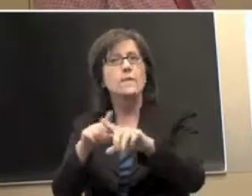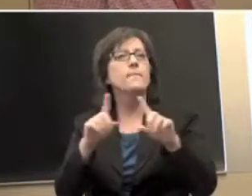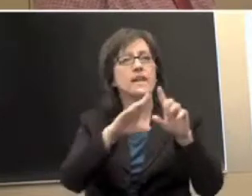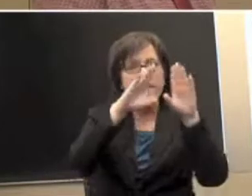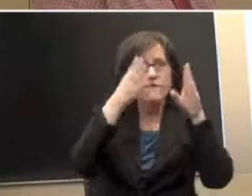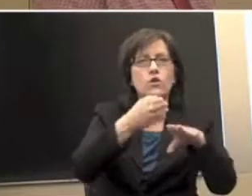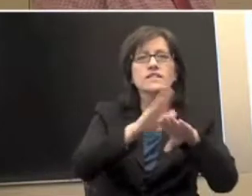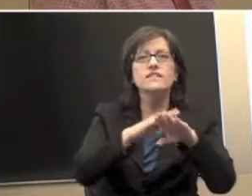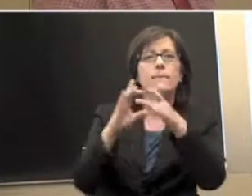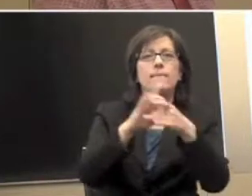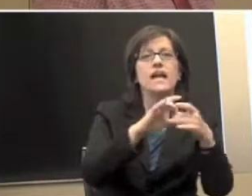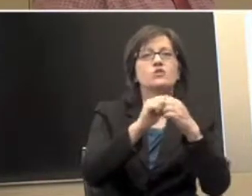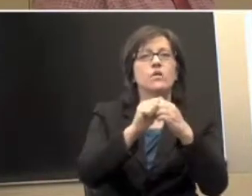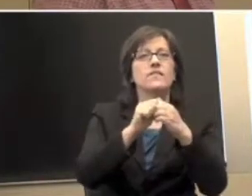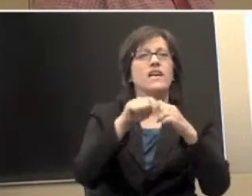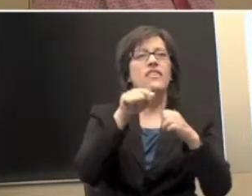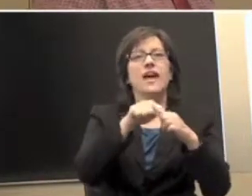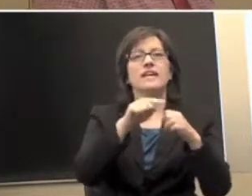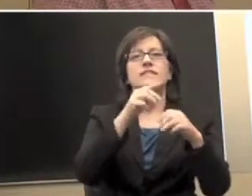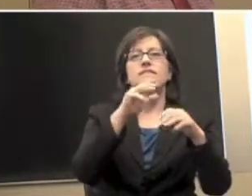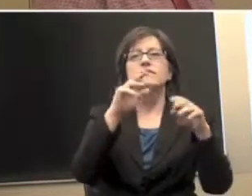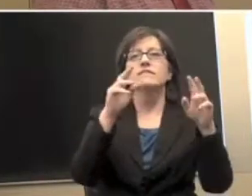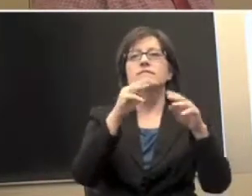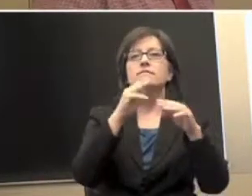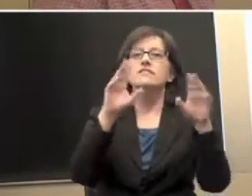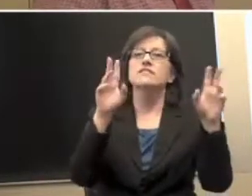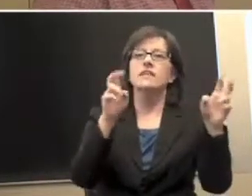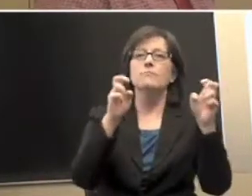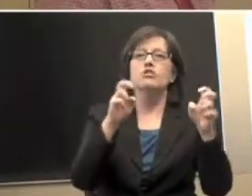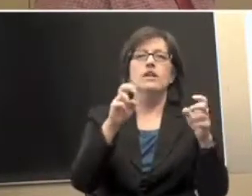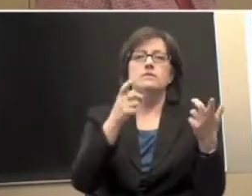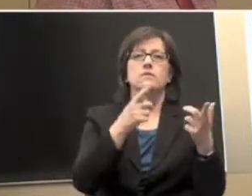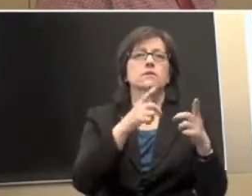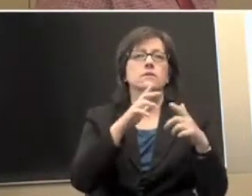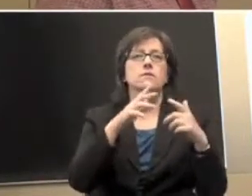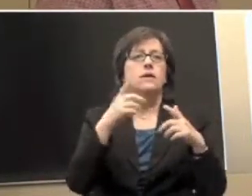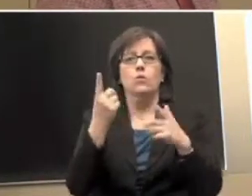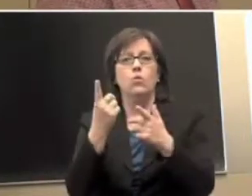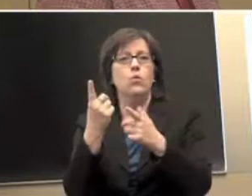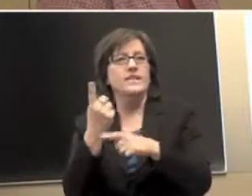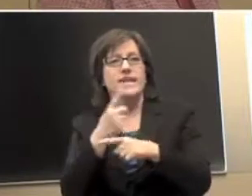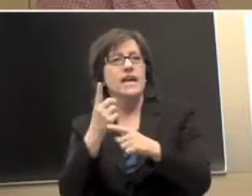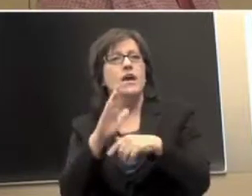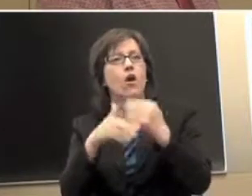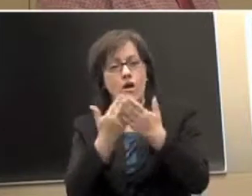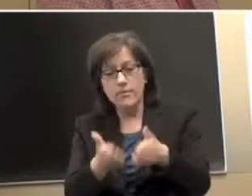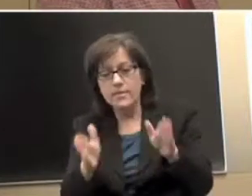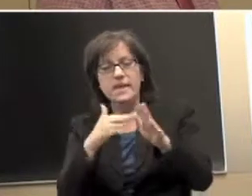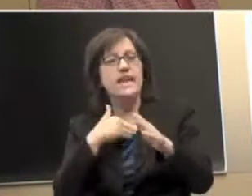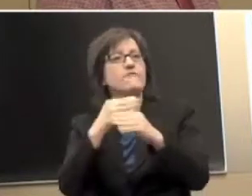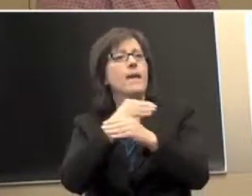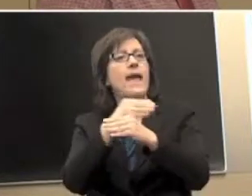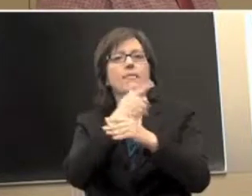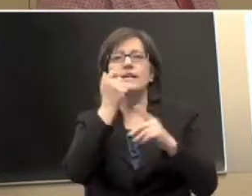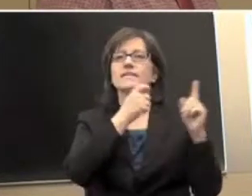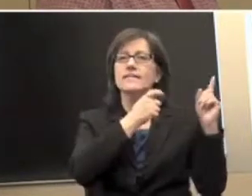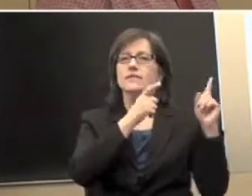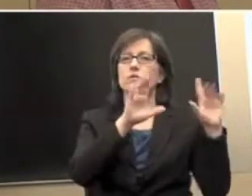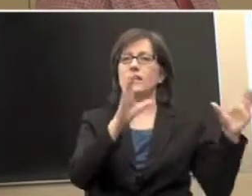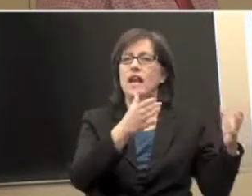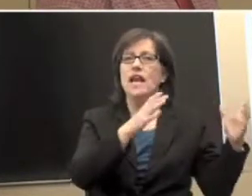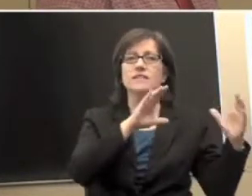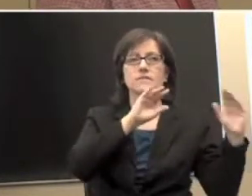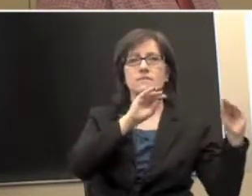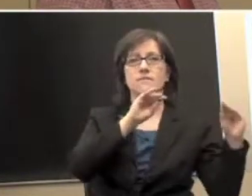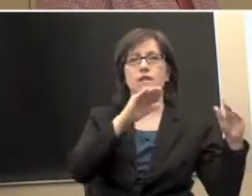day, maybe all the bins have math activities. One point in the day, all the bins have science activities. So the teacher can still be in control, but he can have a little bit